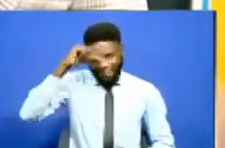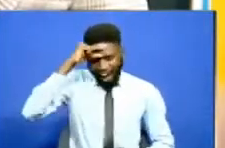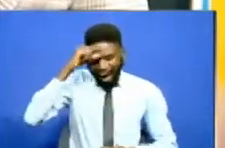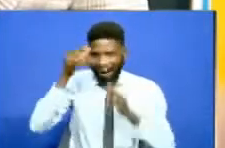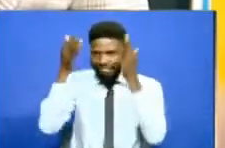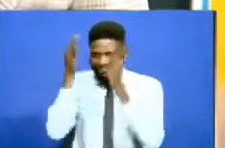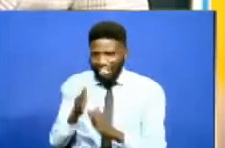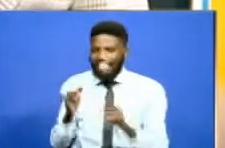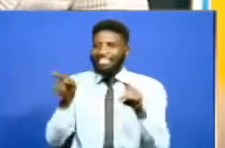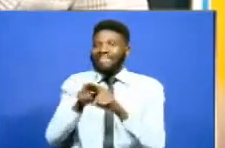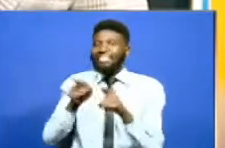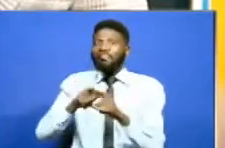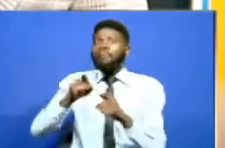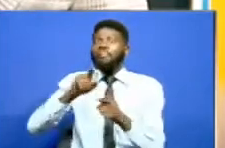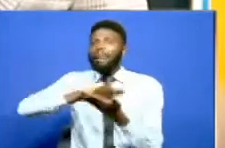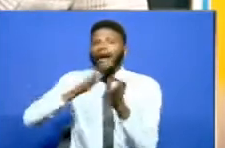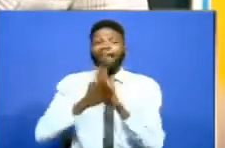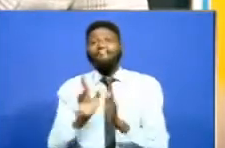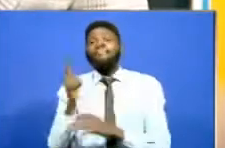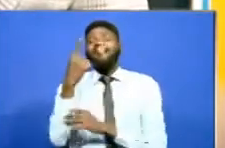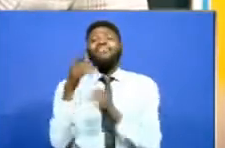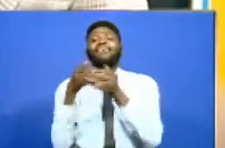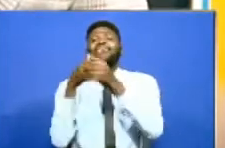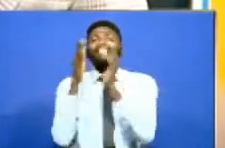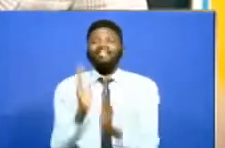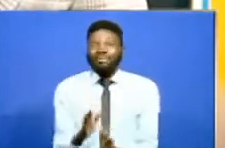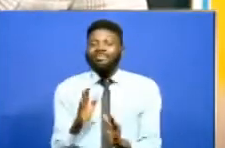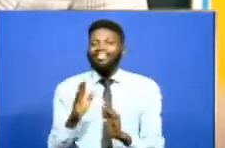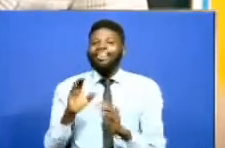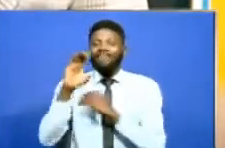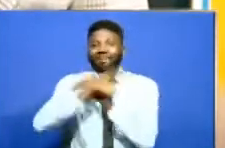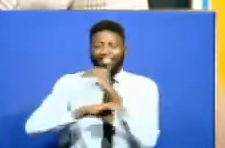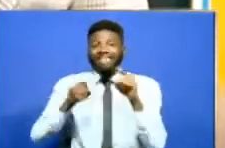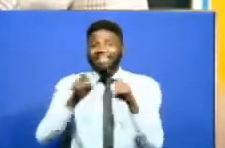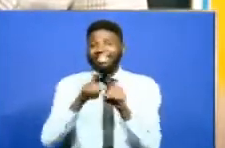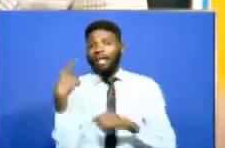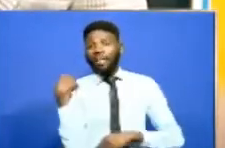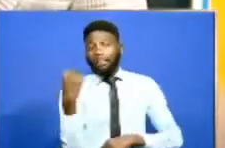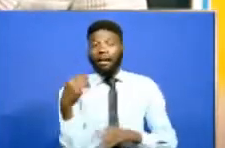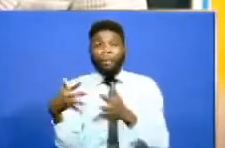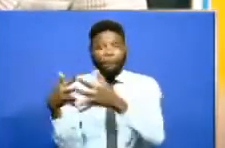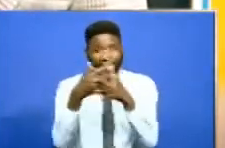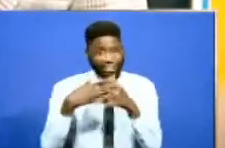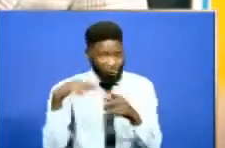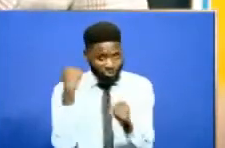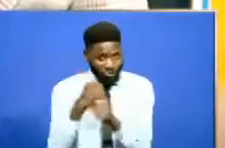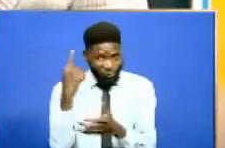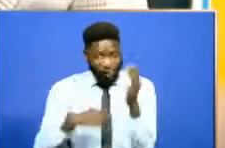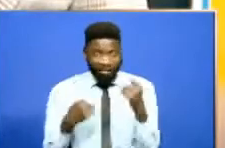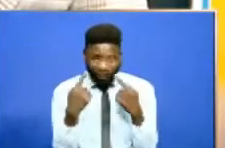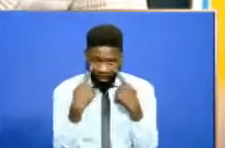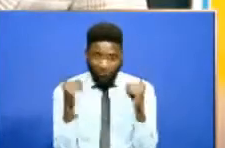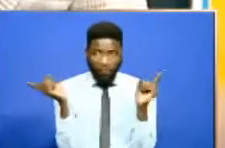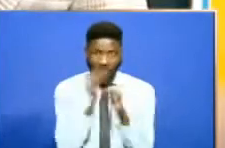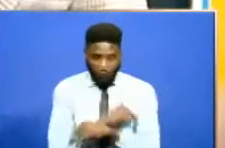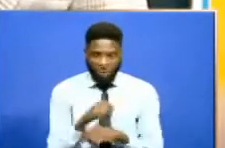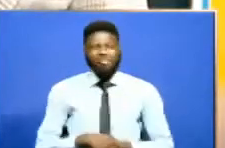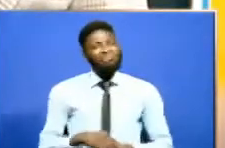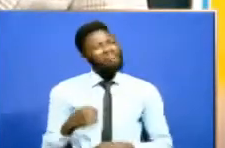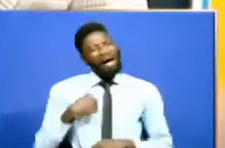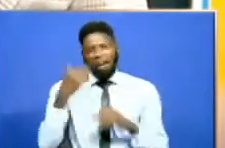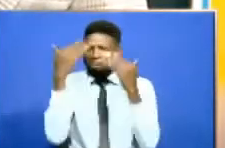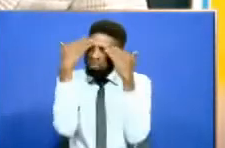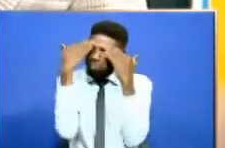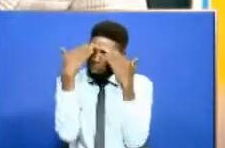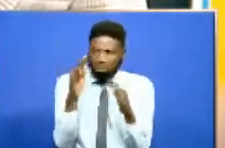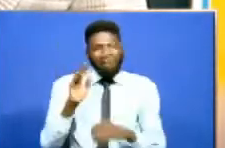like pioneers in this particular country. You saw what the U.S. did the other day, you know. I don't know whether in our country we are